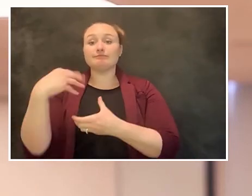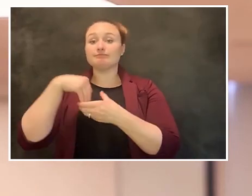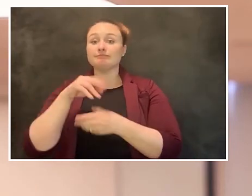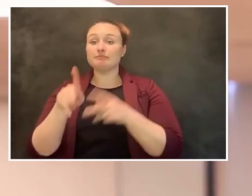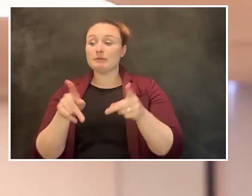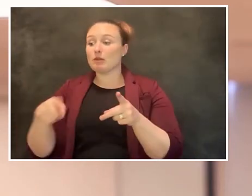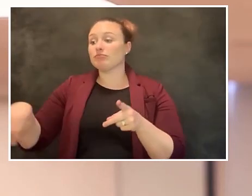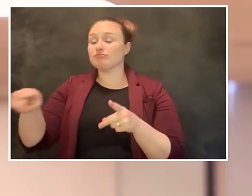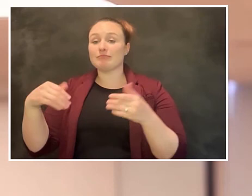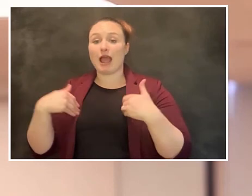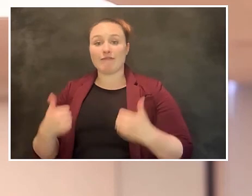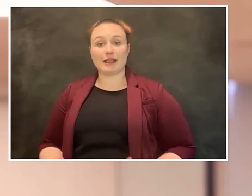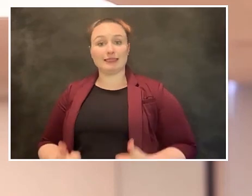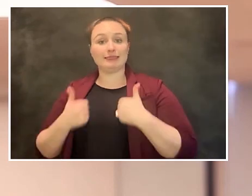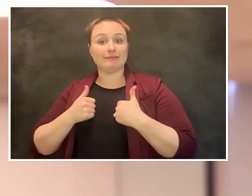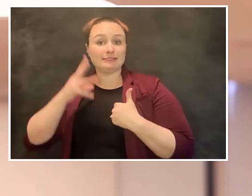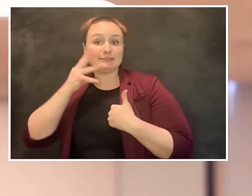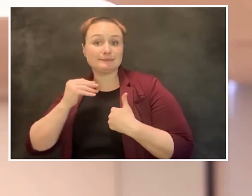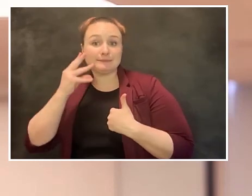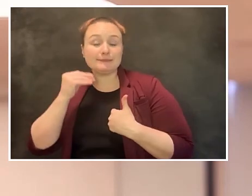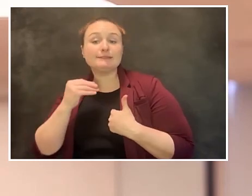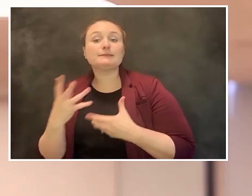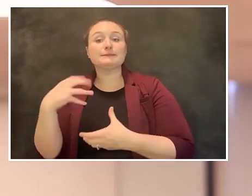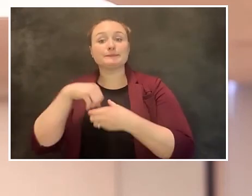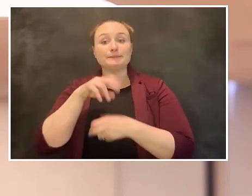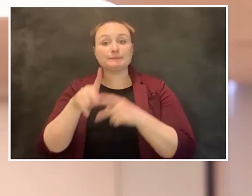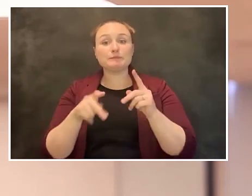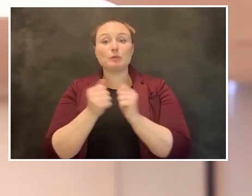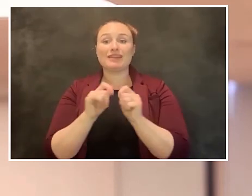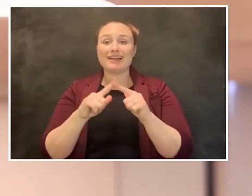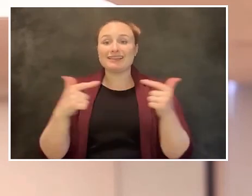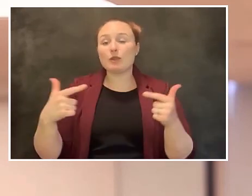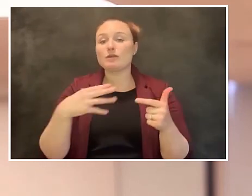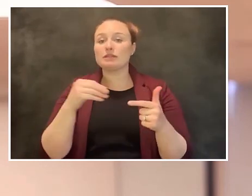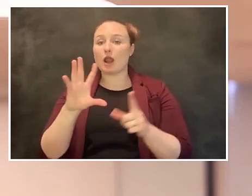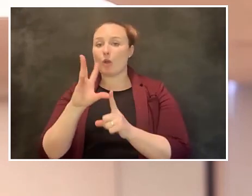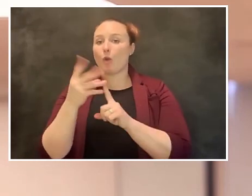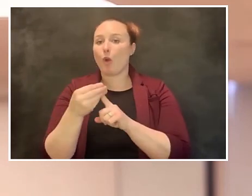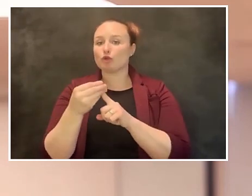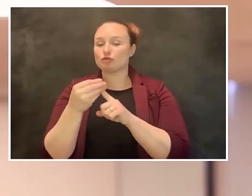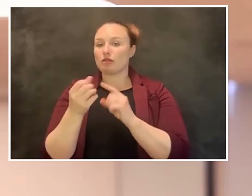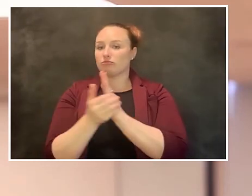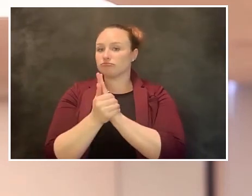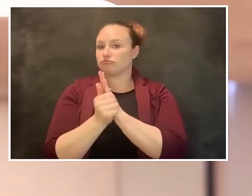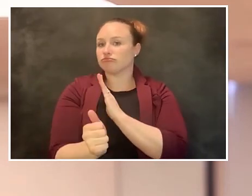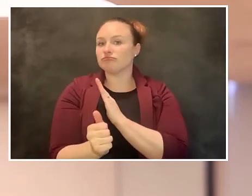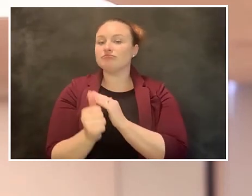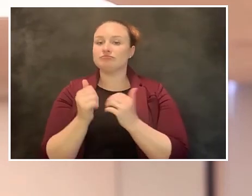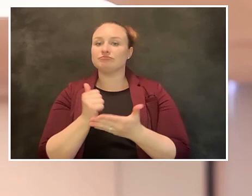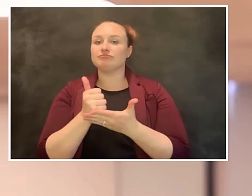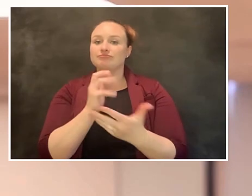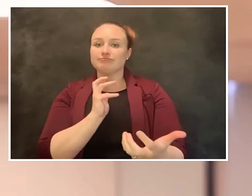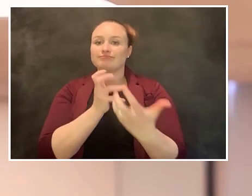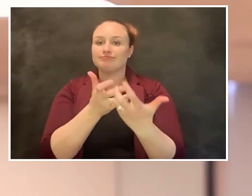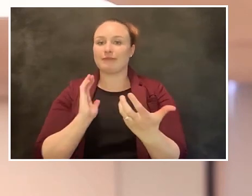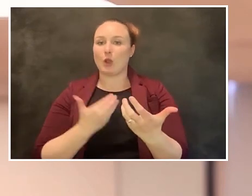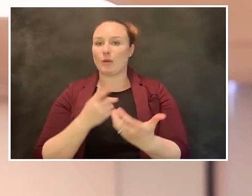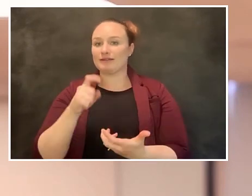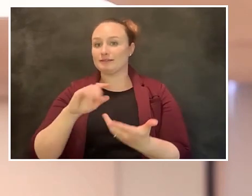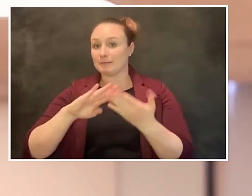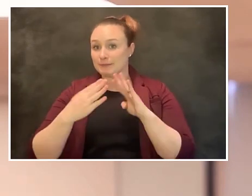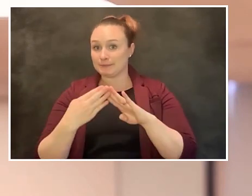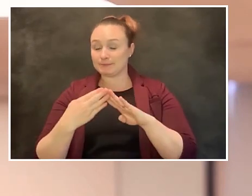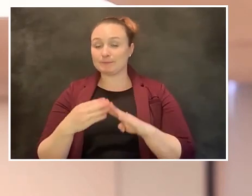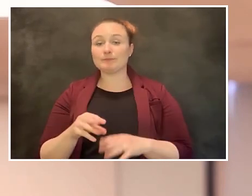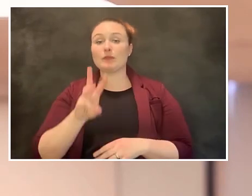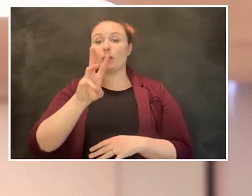experience and includes folks with language and cultural capacities that help meet the needs of our community. The WET